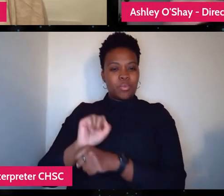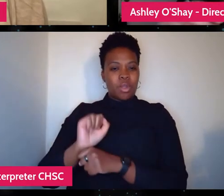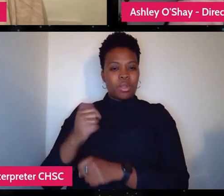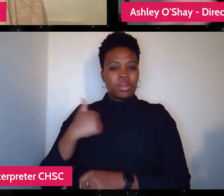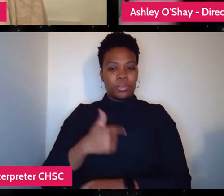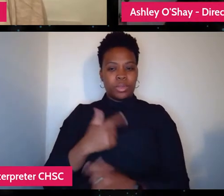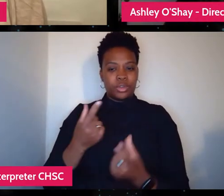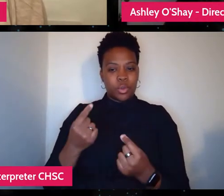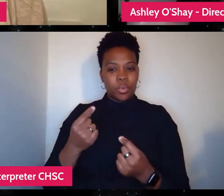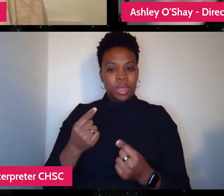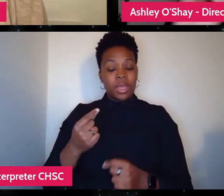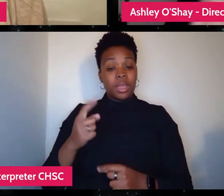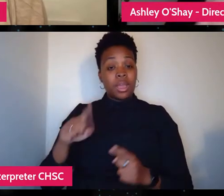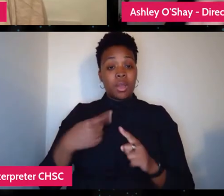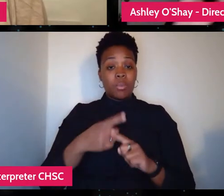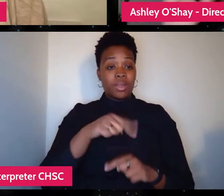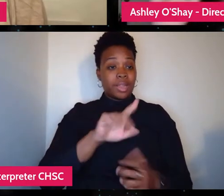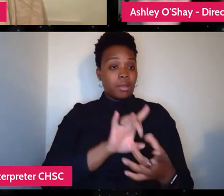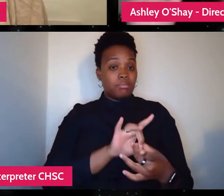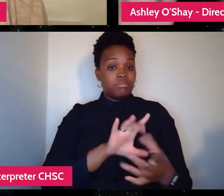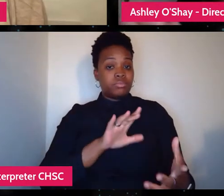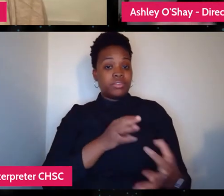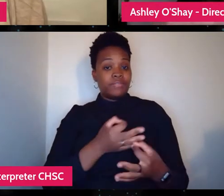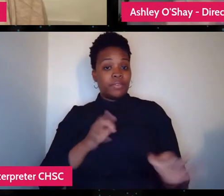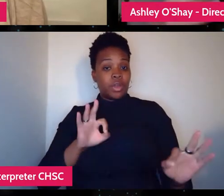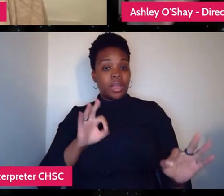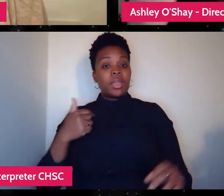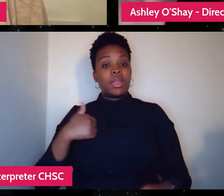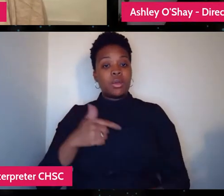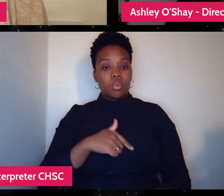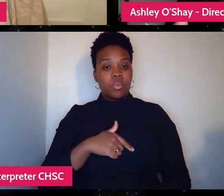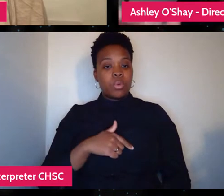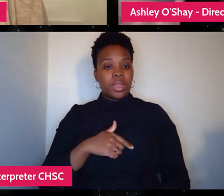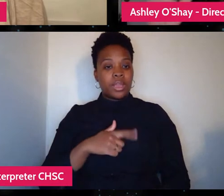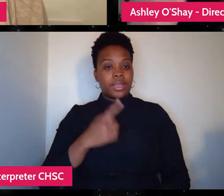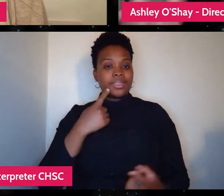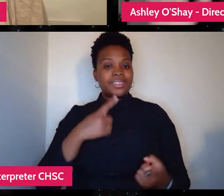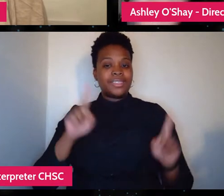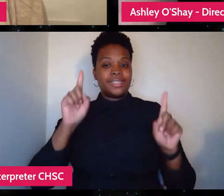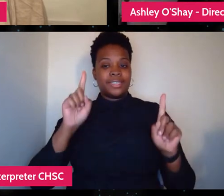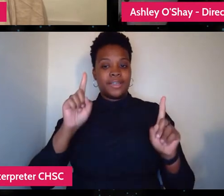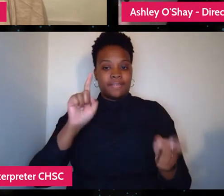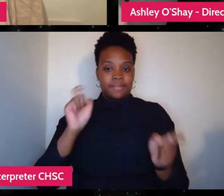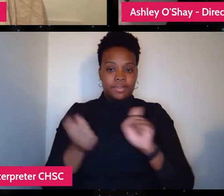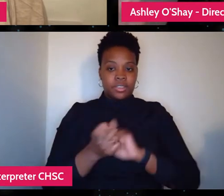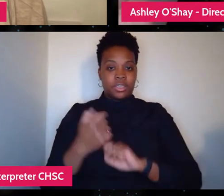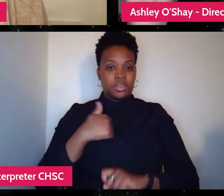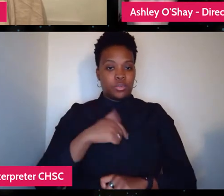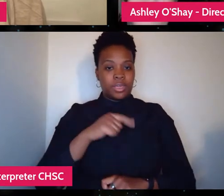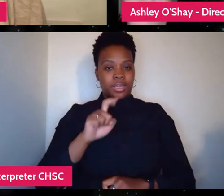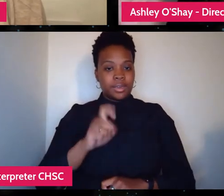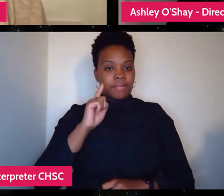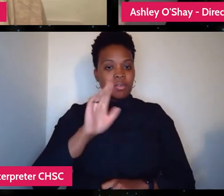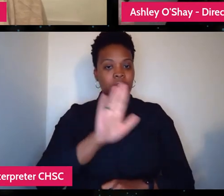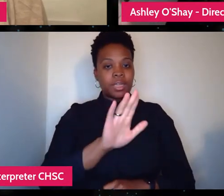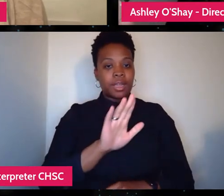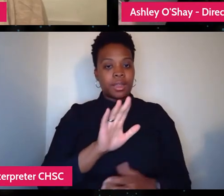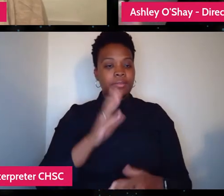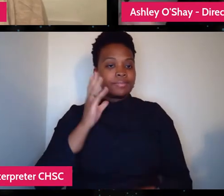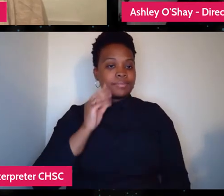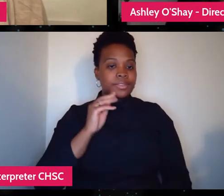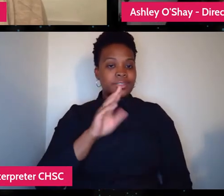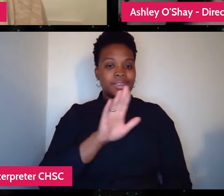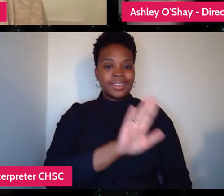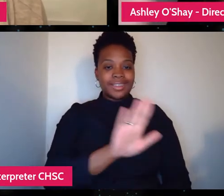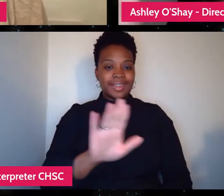then once they get free and once we achieve what change we need for their experience and their